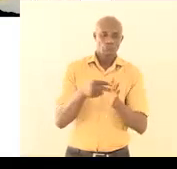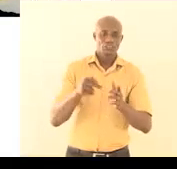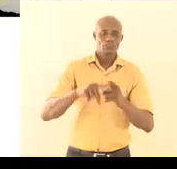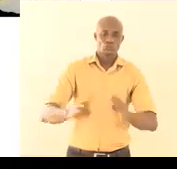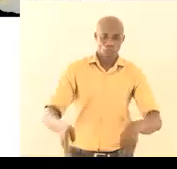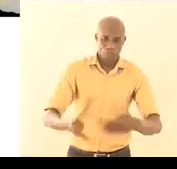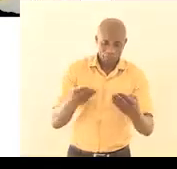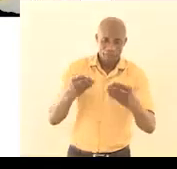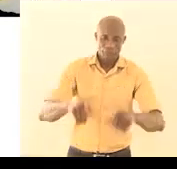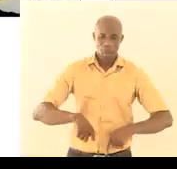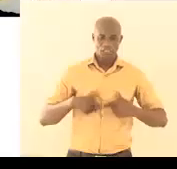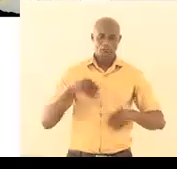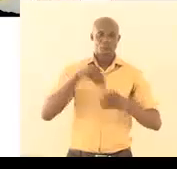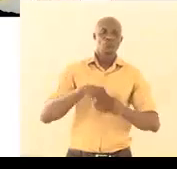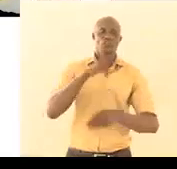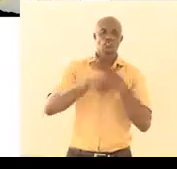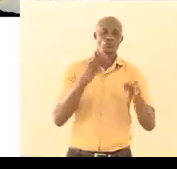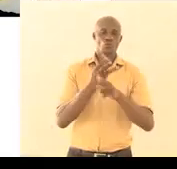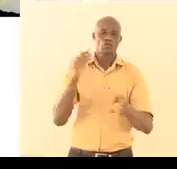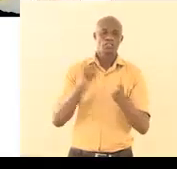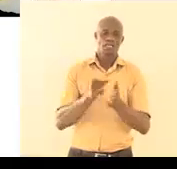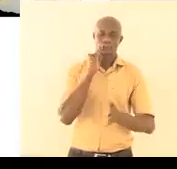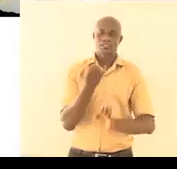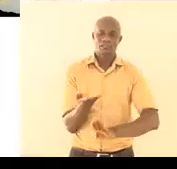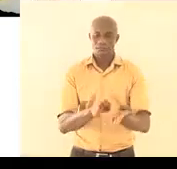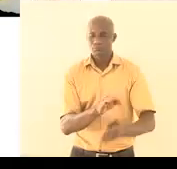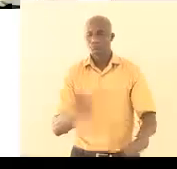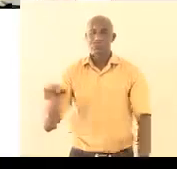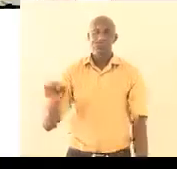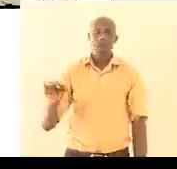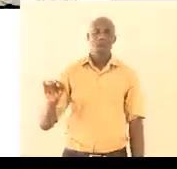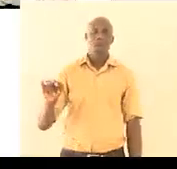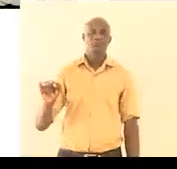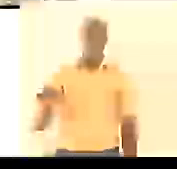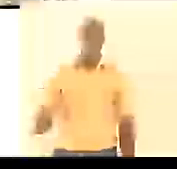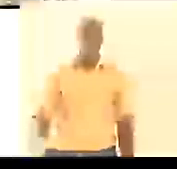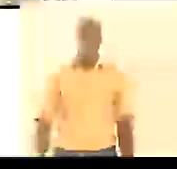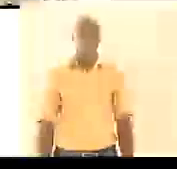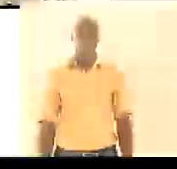life in a world that is dying.